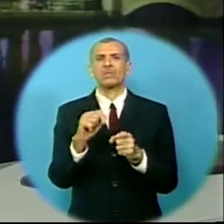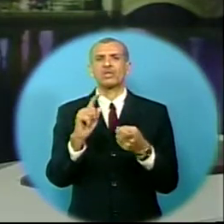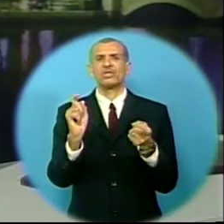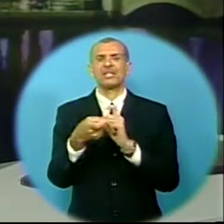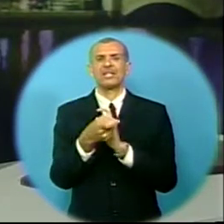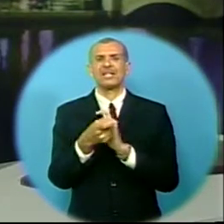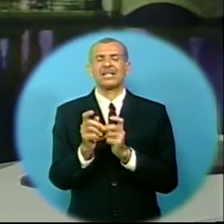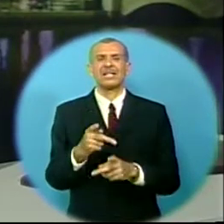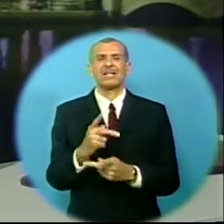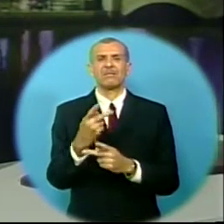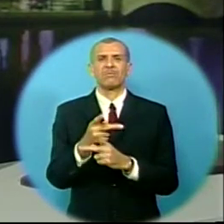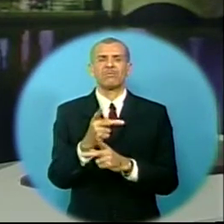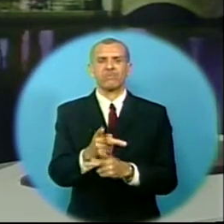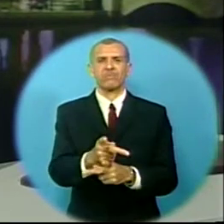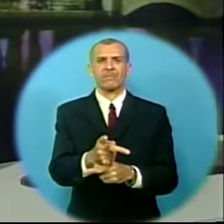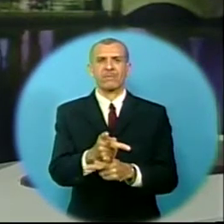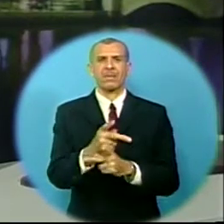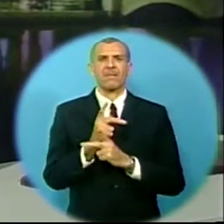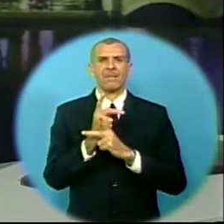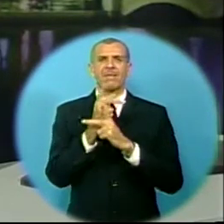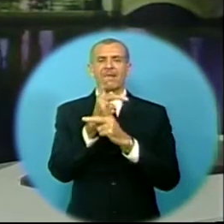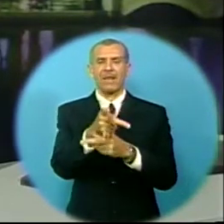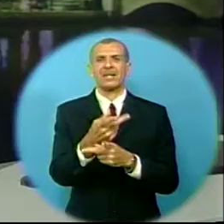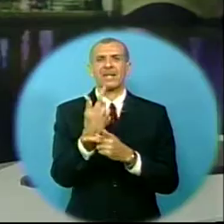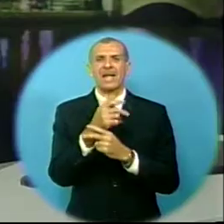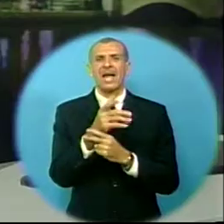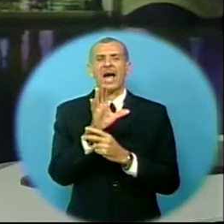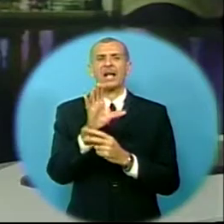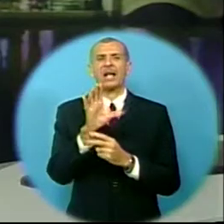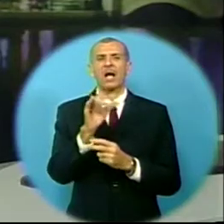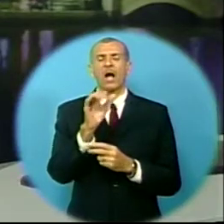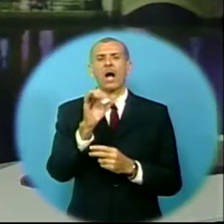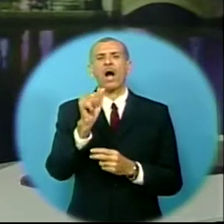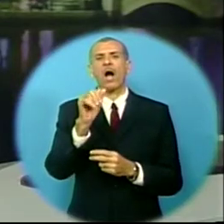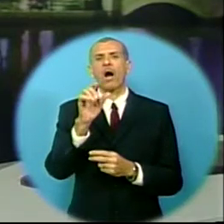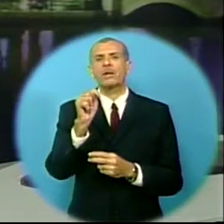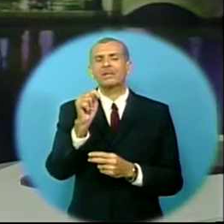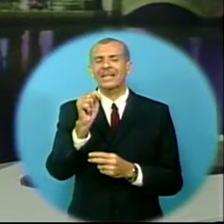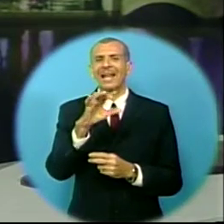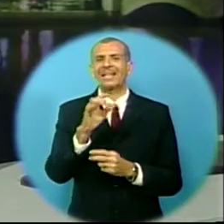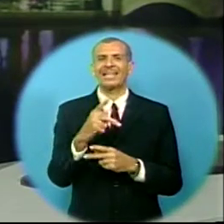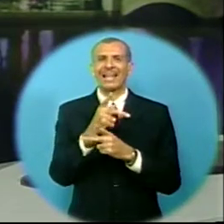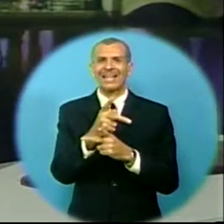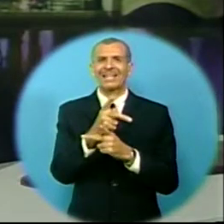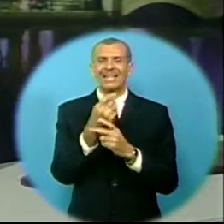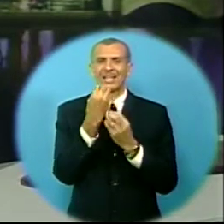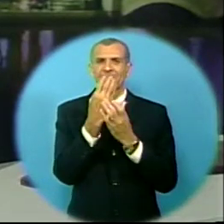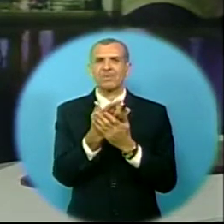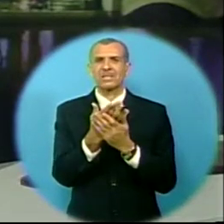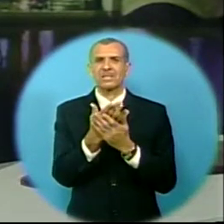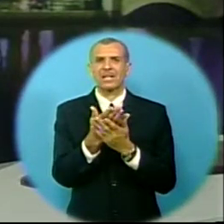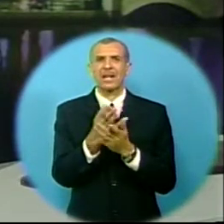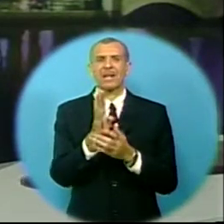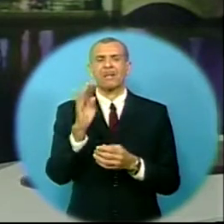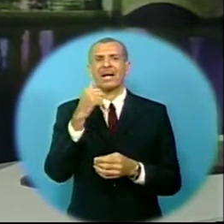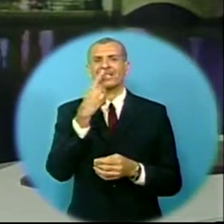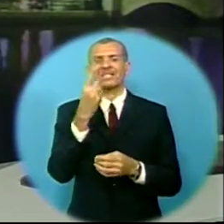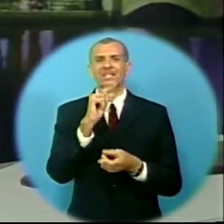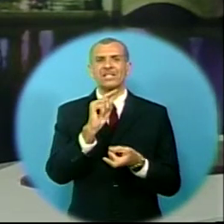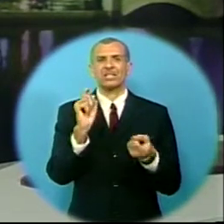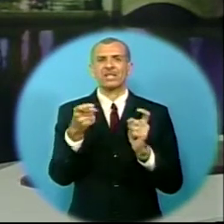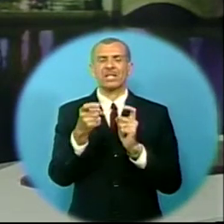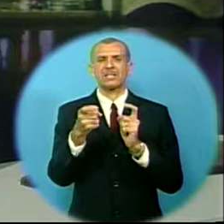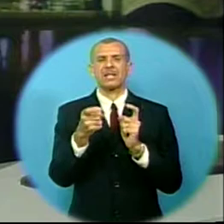changes to lending as well as account and client information. In a release issued later in the week, the bank said the change in approach